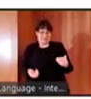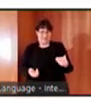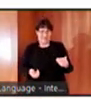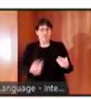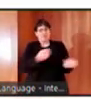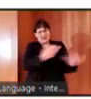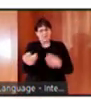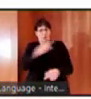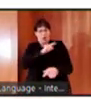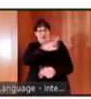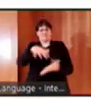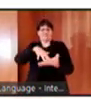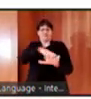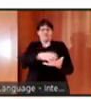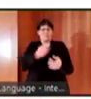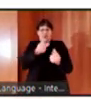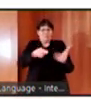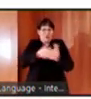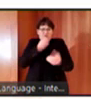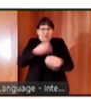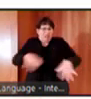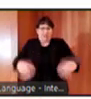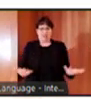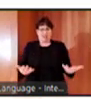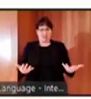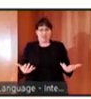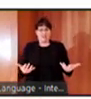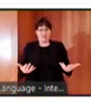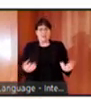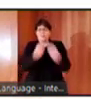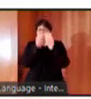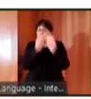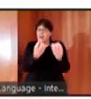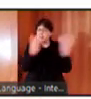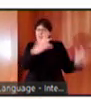to vulnerable households. I